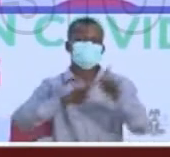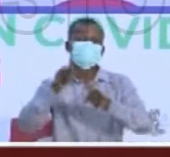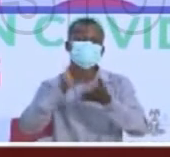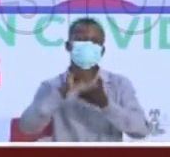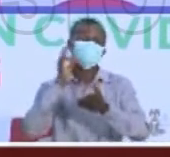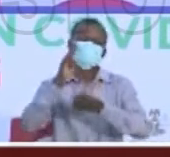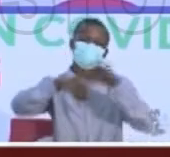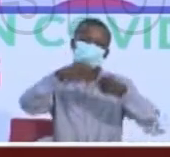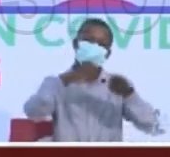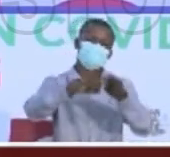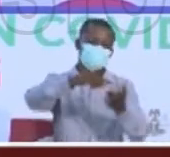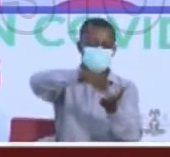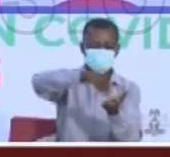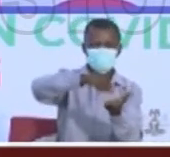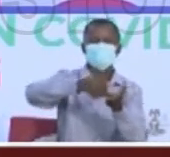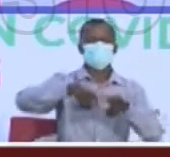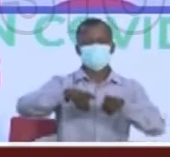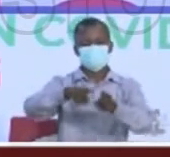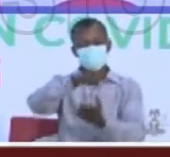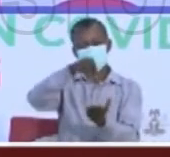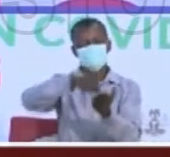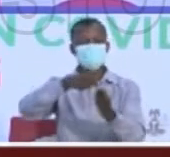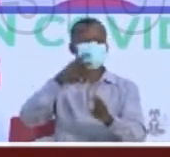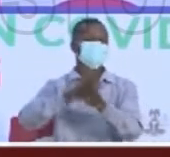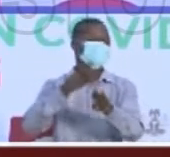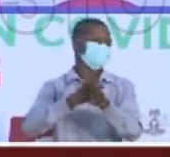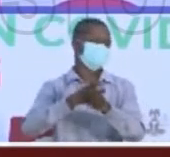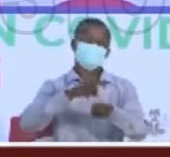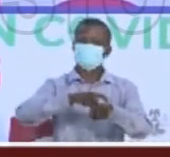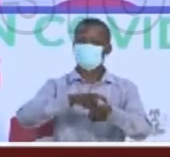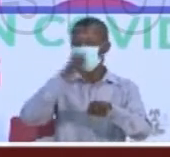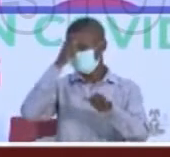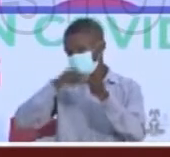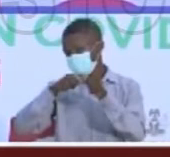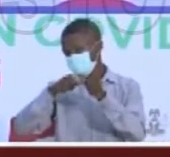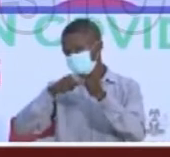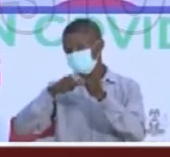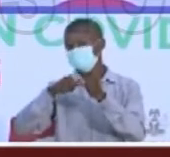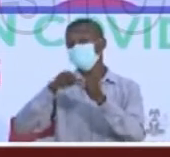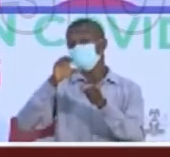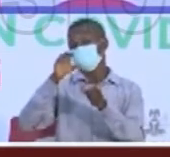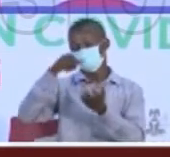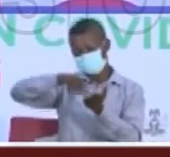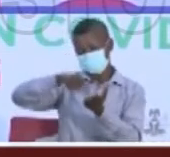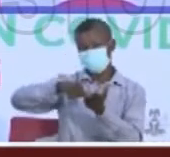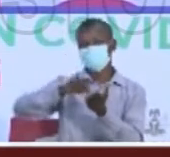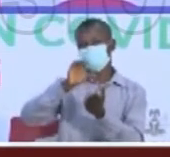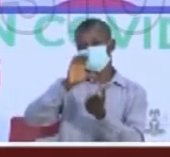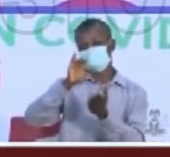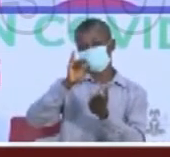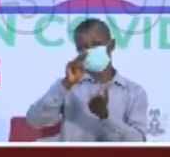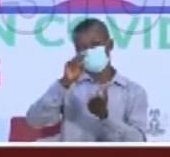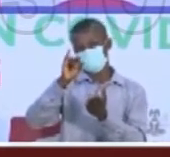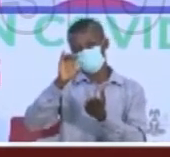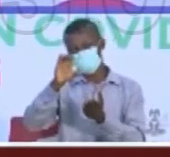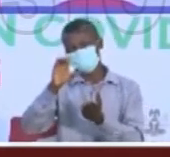vote in these difficult times. Voting still remains a civic responsibility, and even though